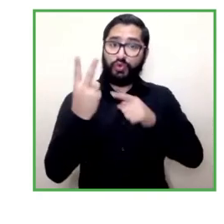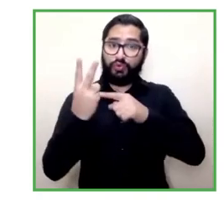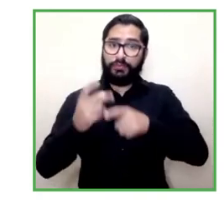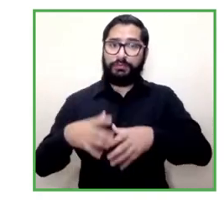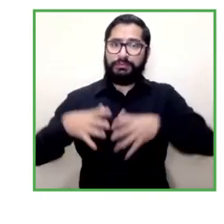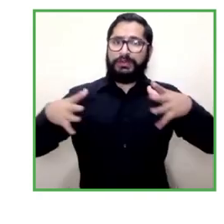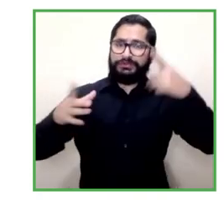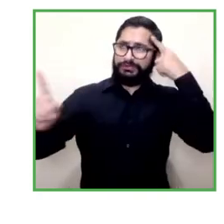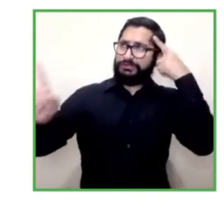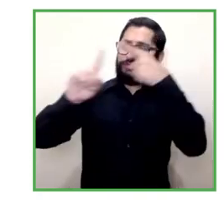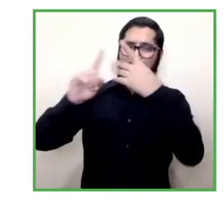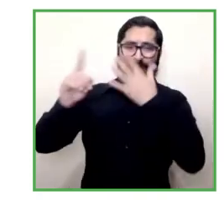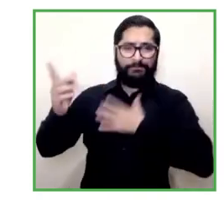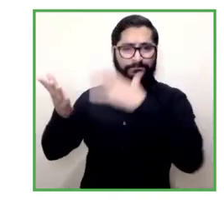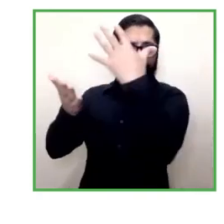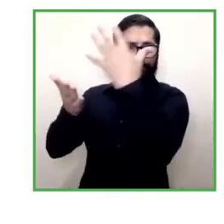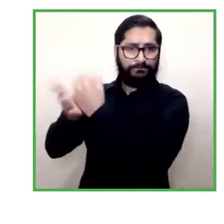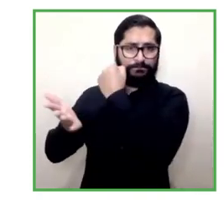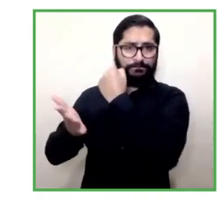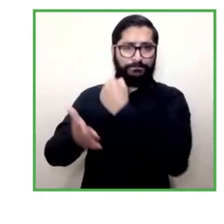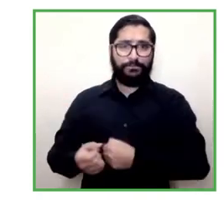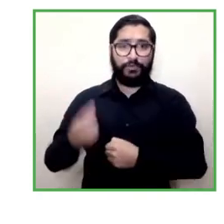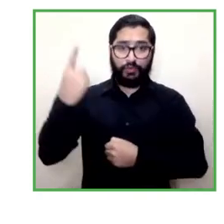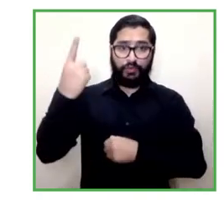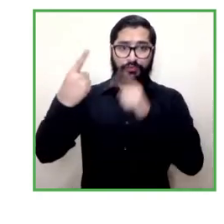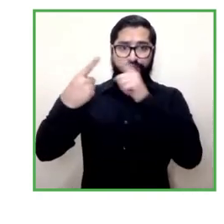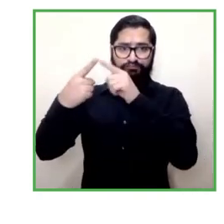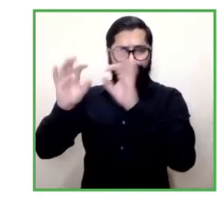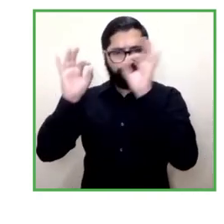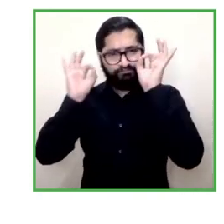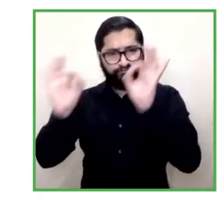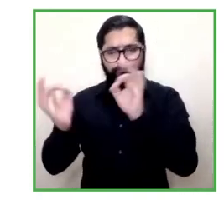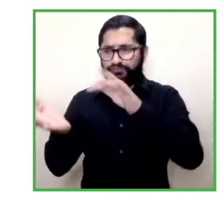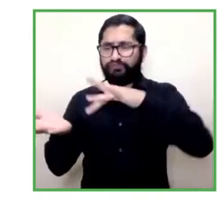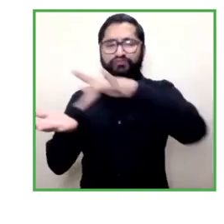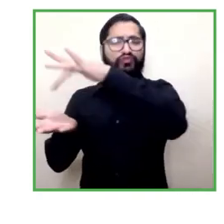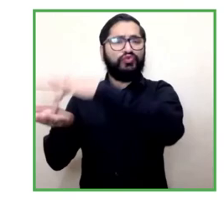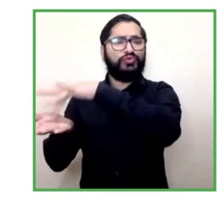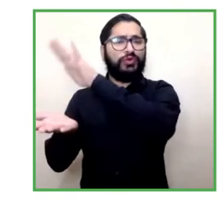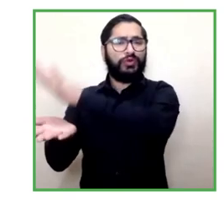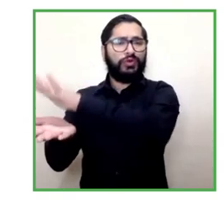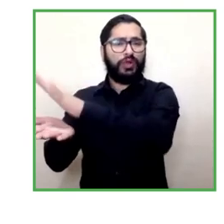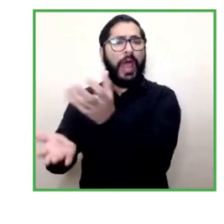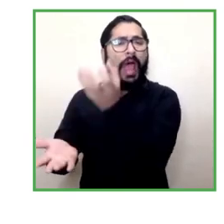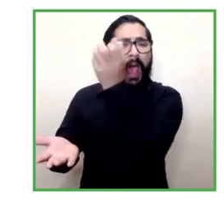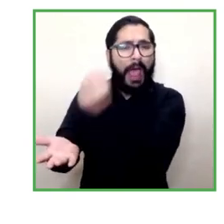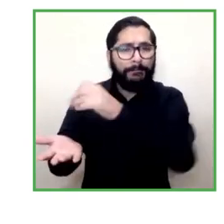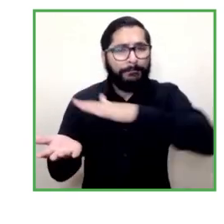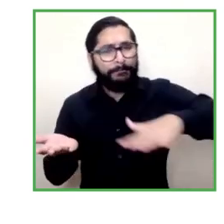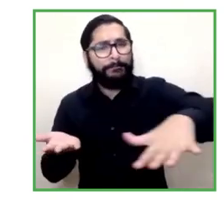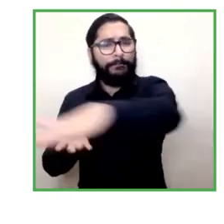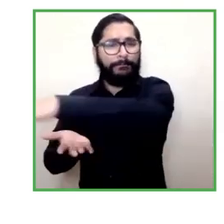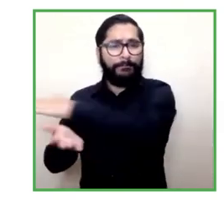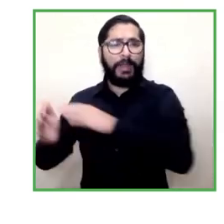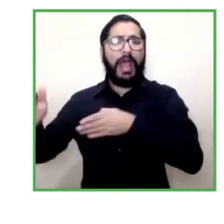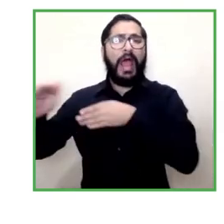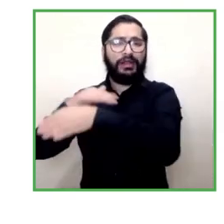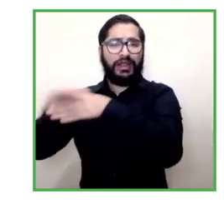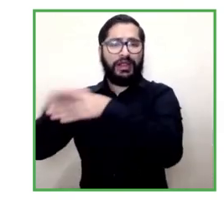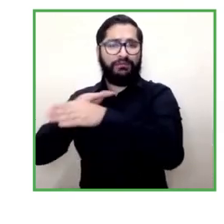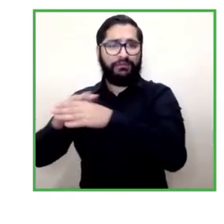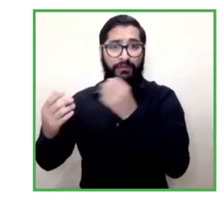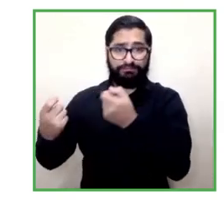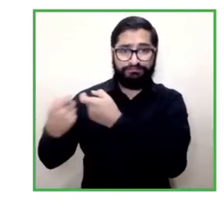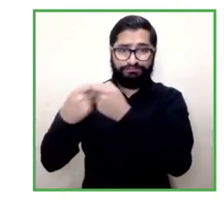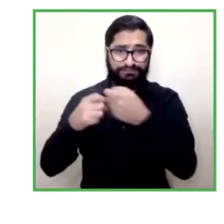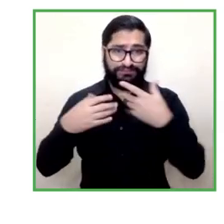accessible venues. So we have our technology, as I discussed earlier. So finding venues that are willing to pay